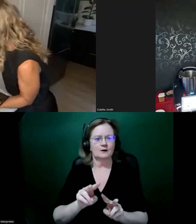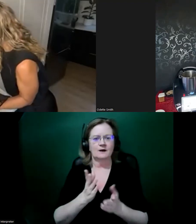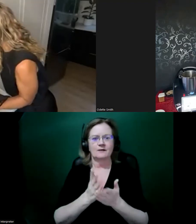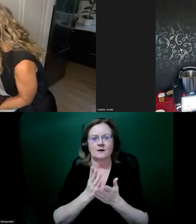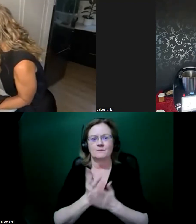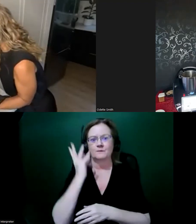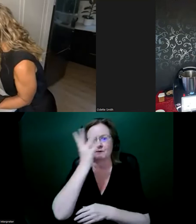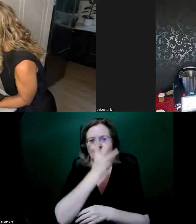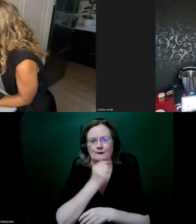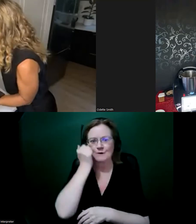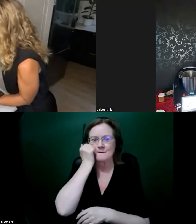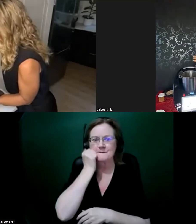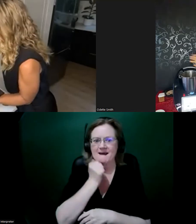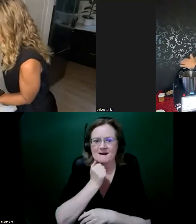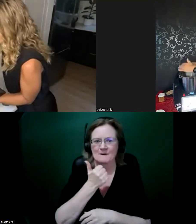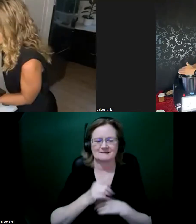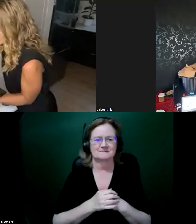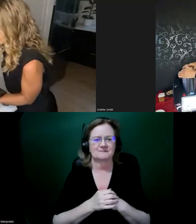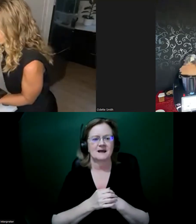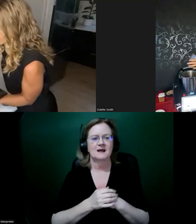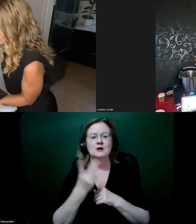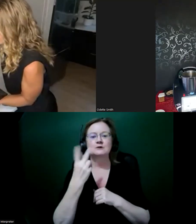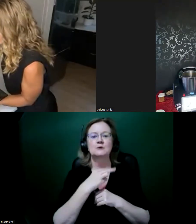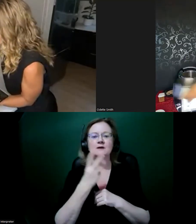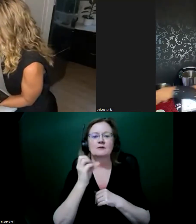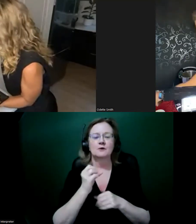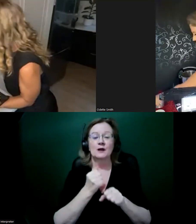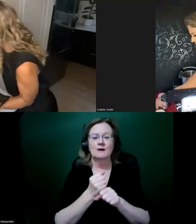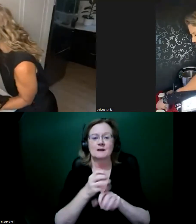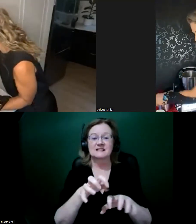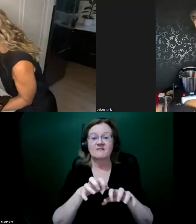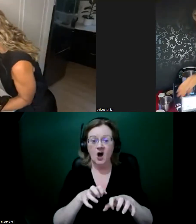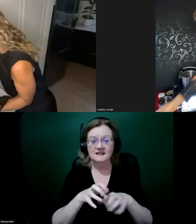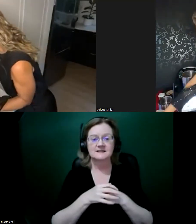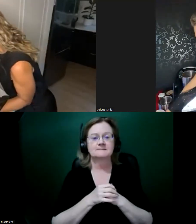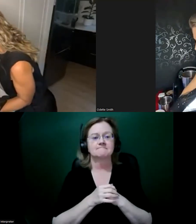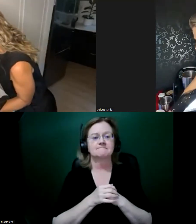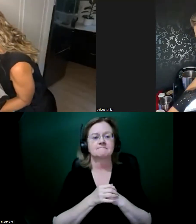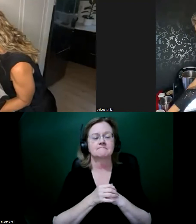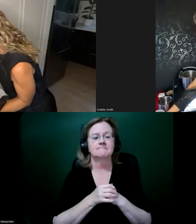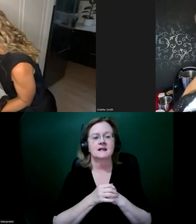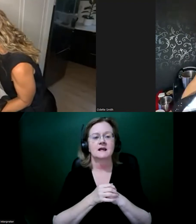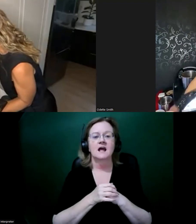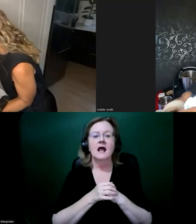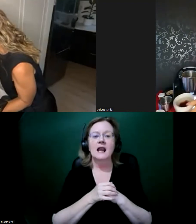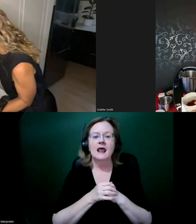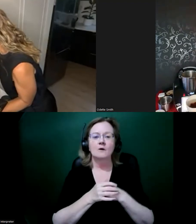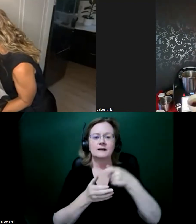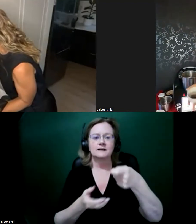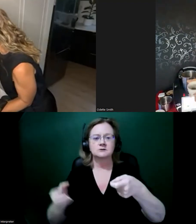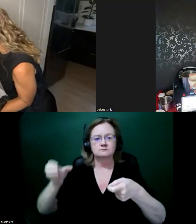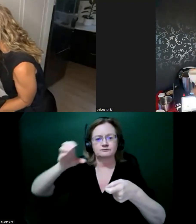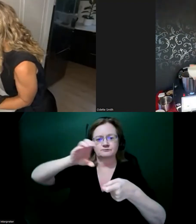So 325 grams of ice. And then we're going to strain the tequila because we want to reserve